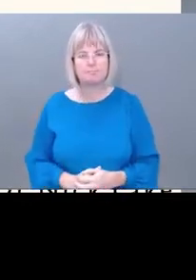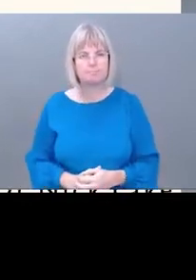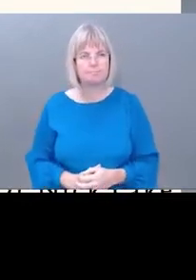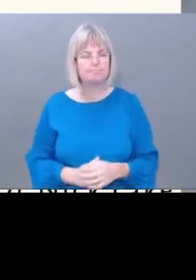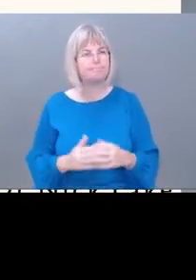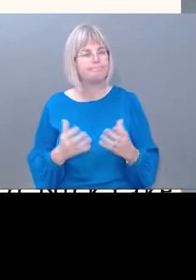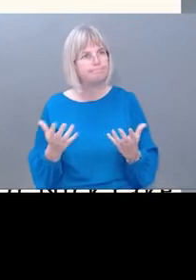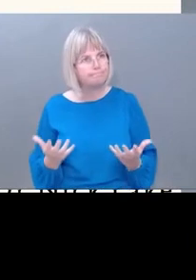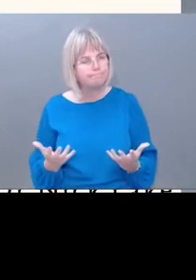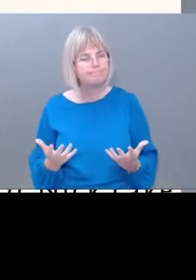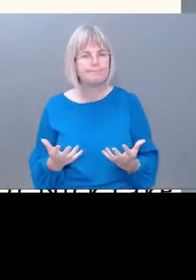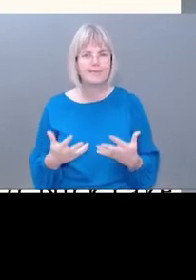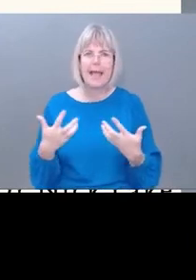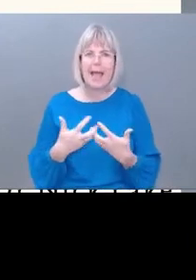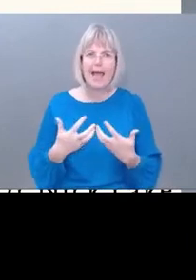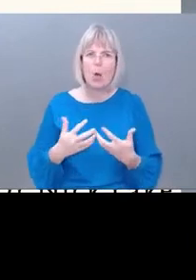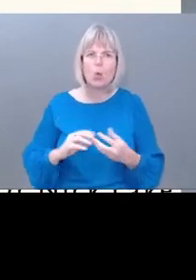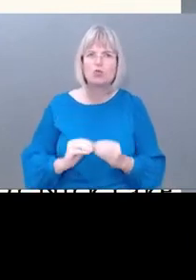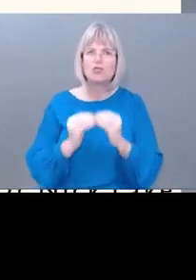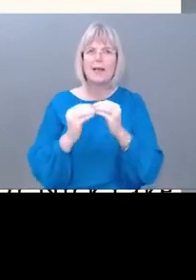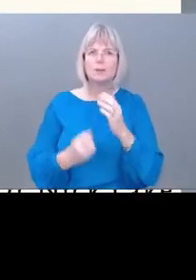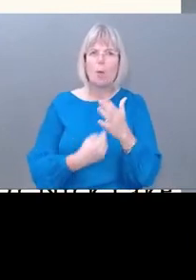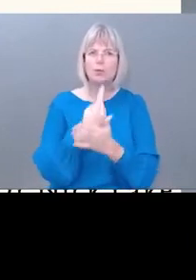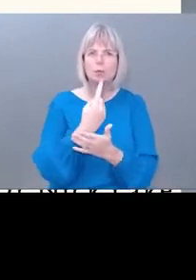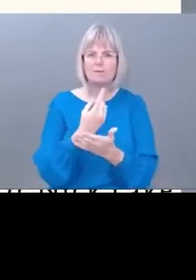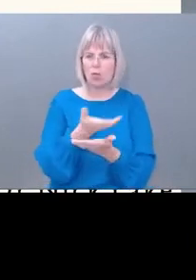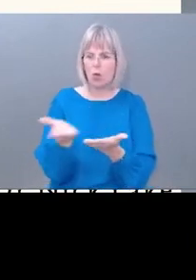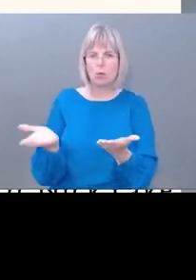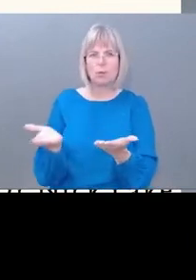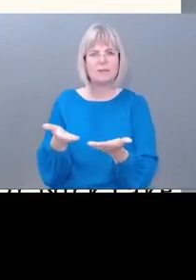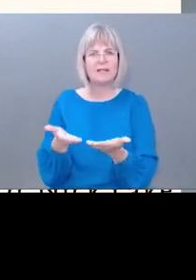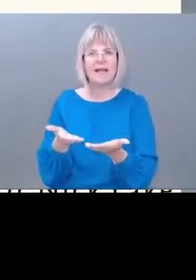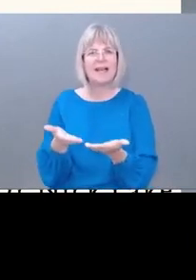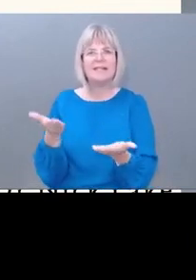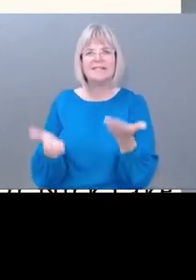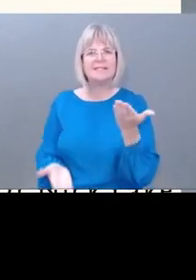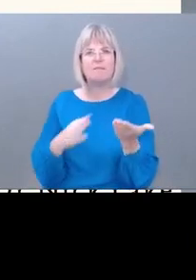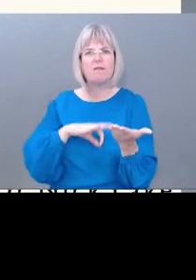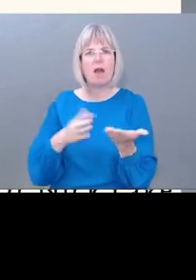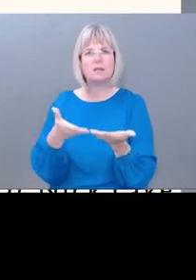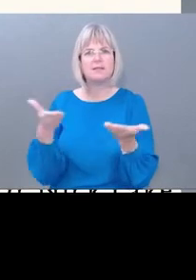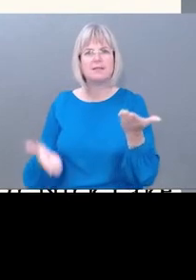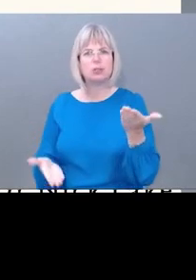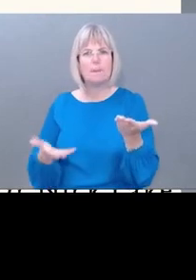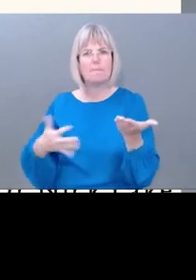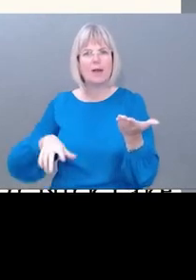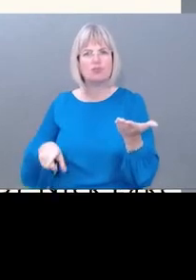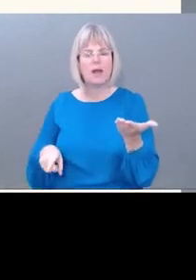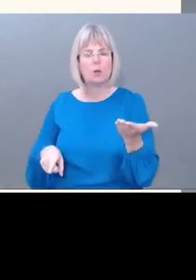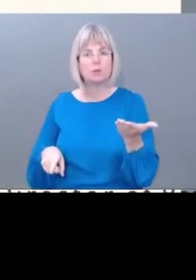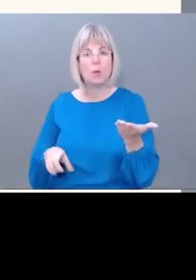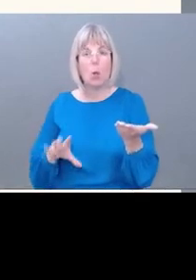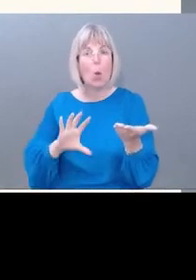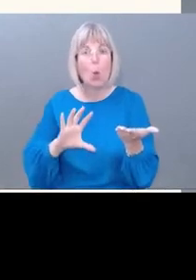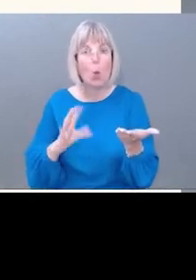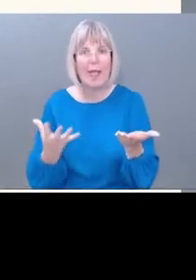for people from disadvantaged backgrounds? This really is the key one, without accidentally discriminating against people from